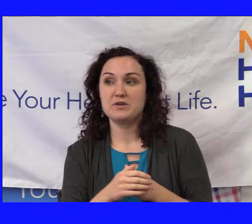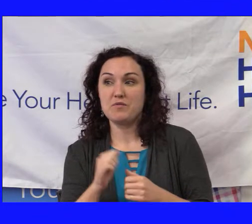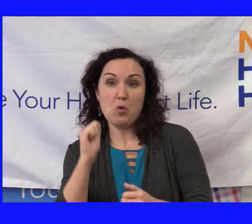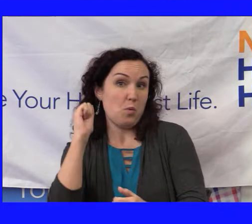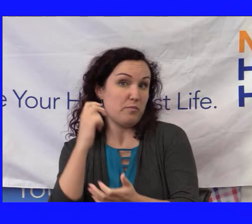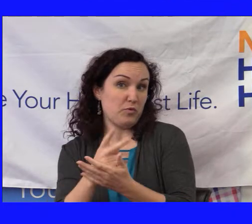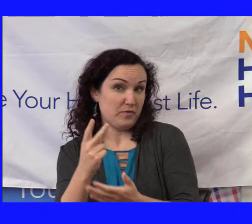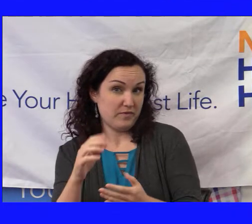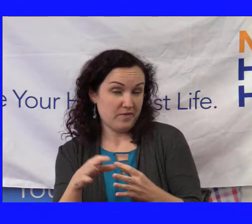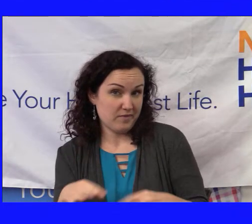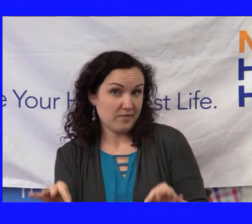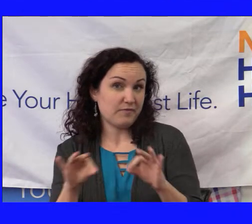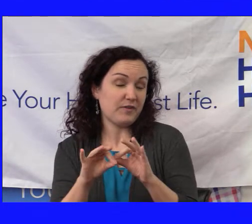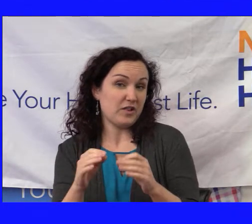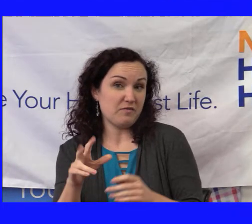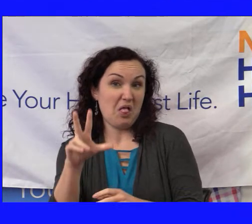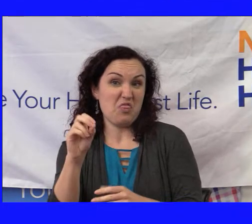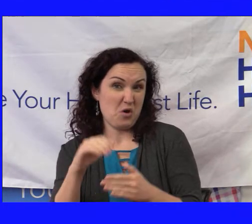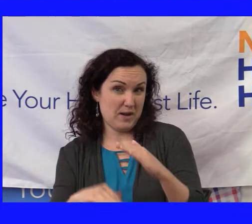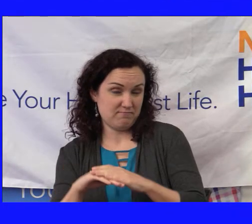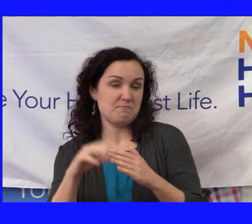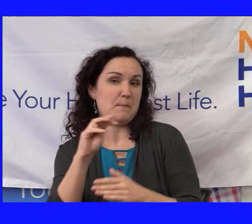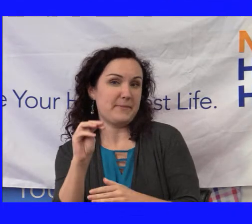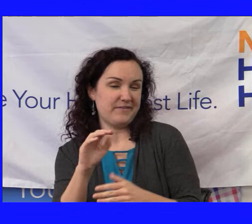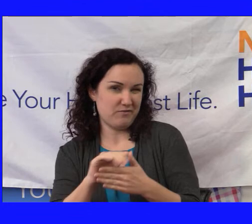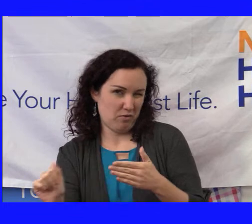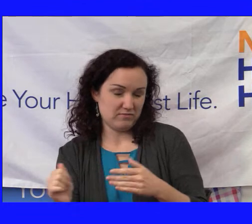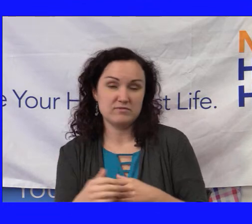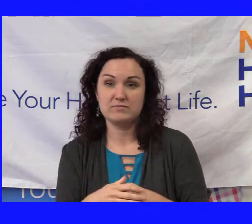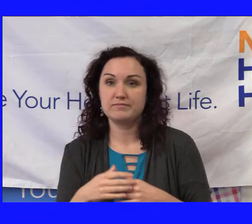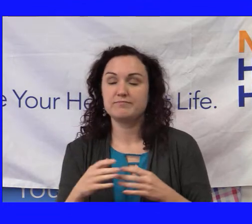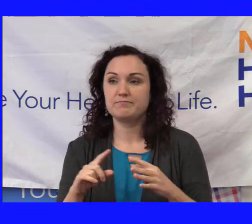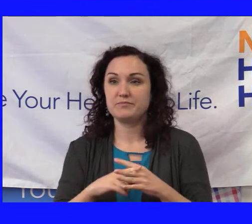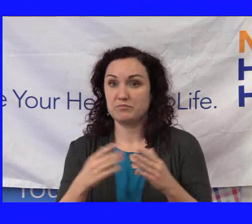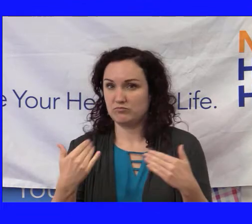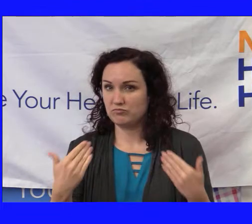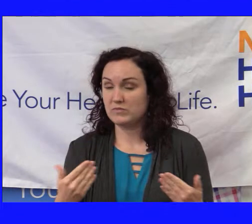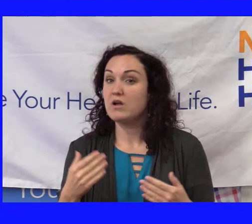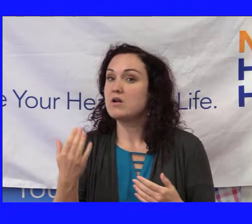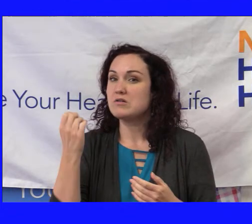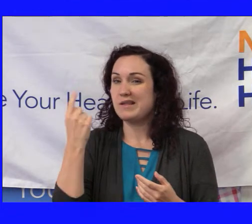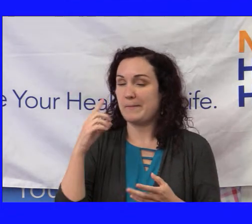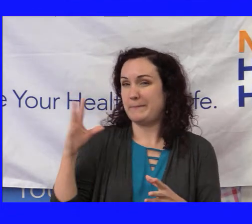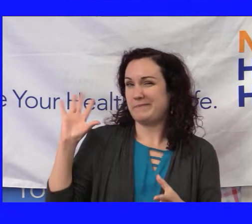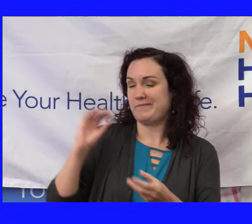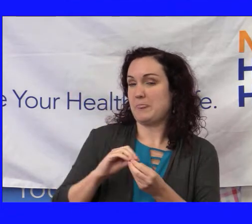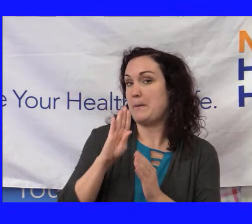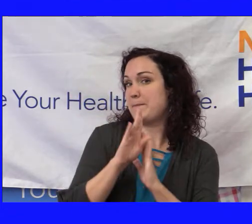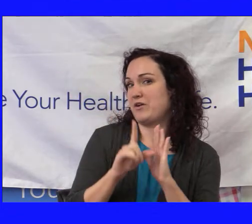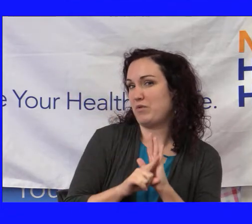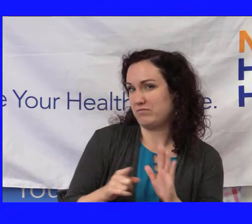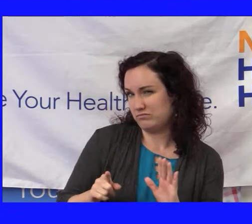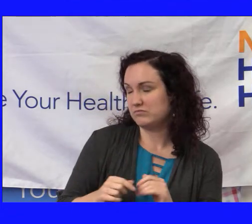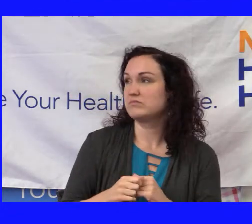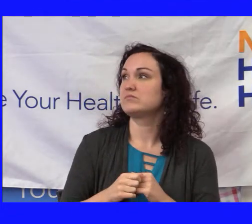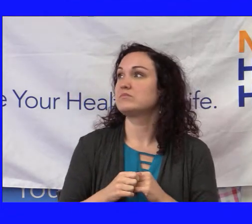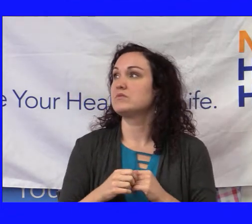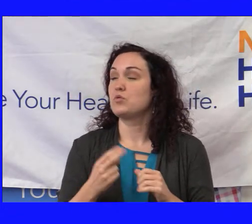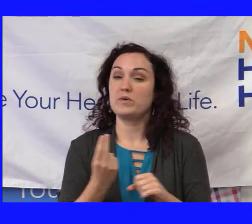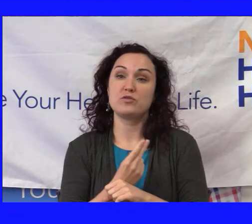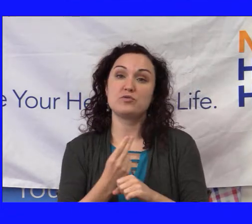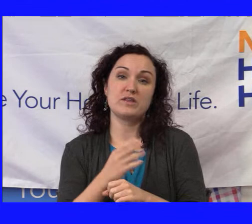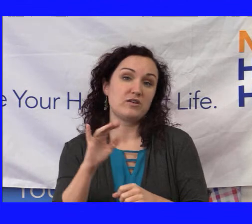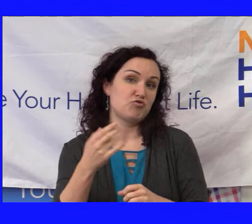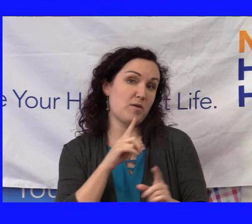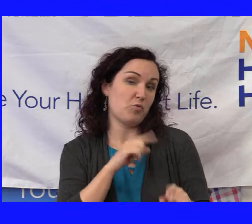authorized value of $30 million. And now I'll start. So the background here is that we utilize job